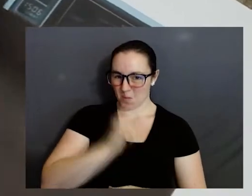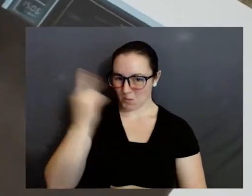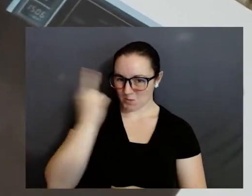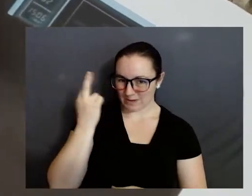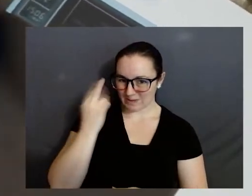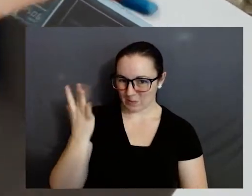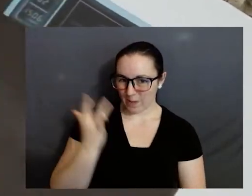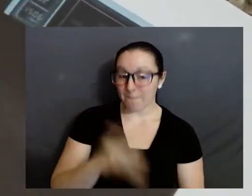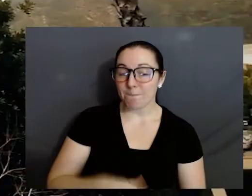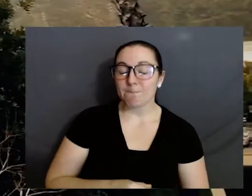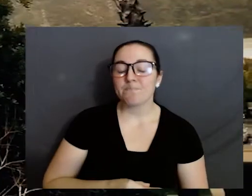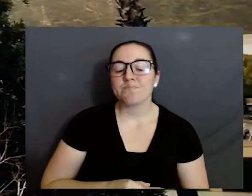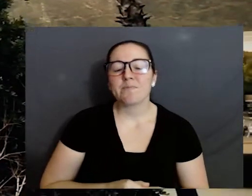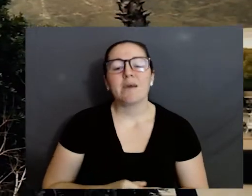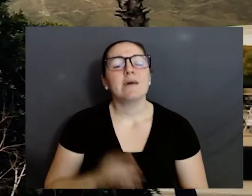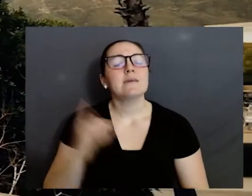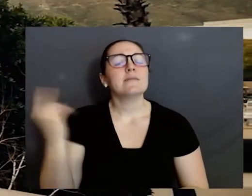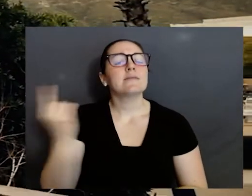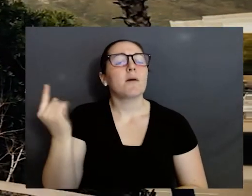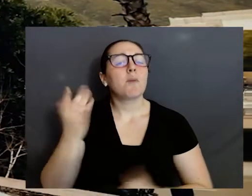little secret.